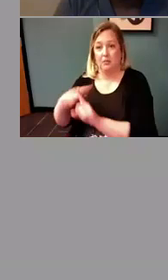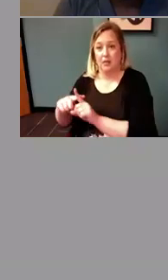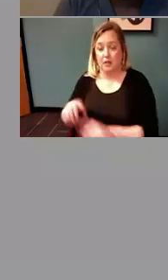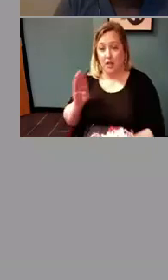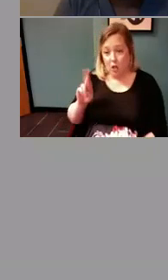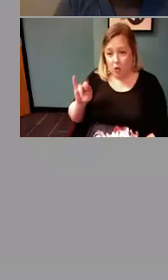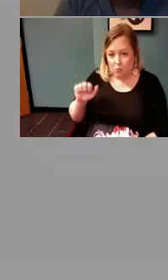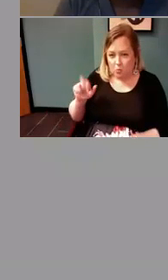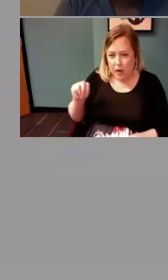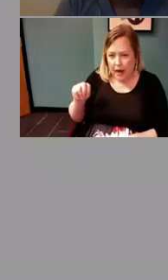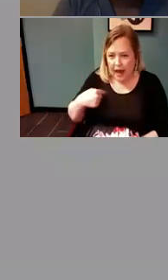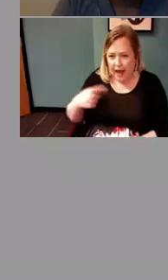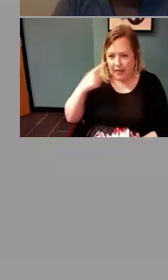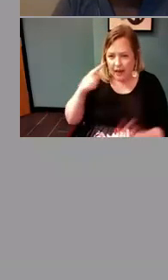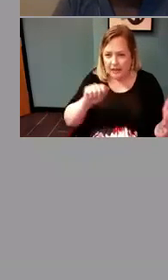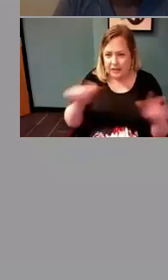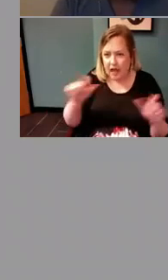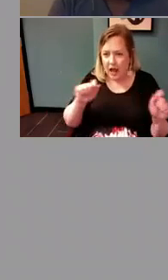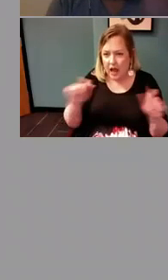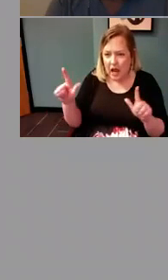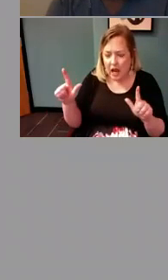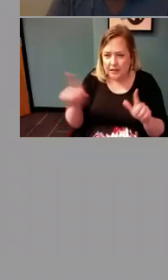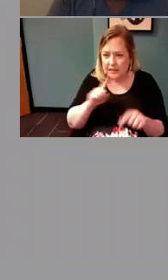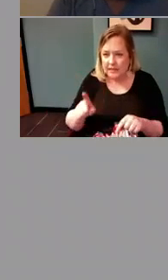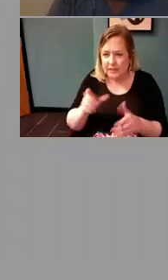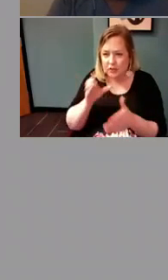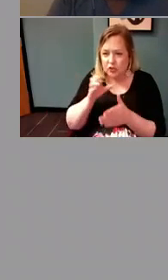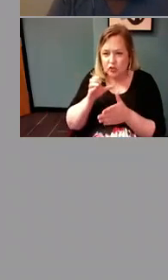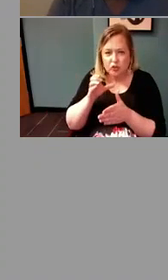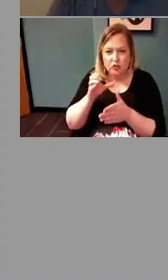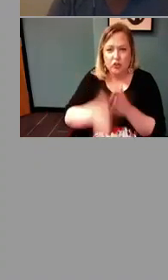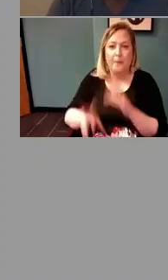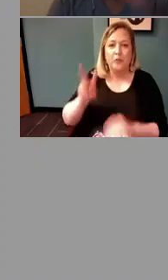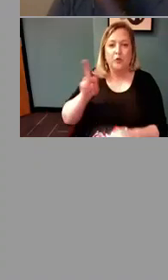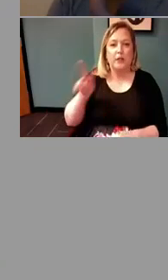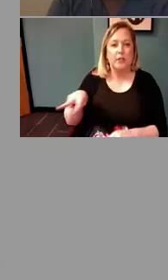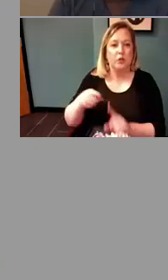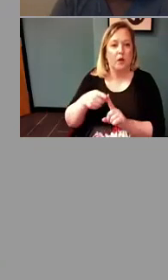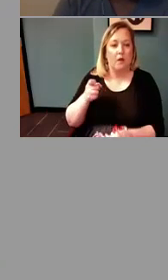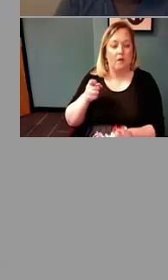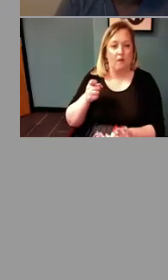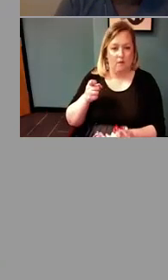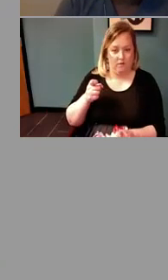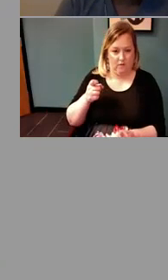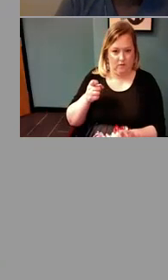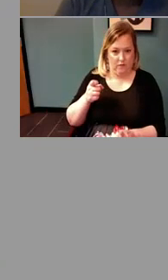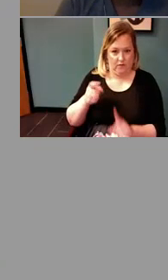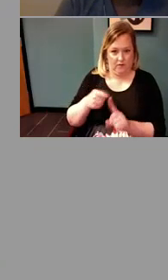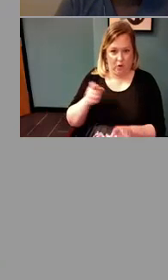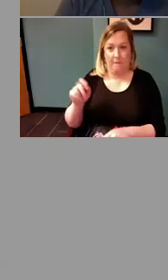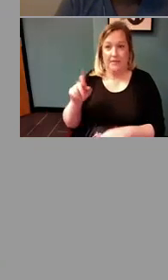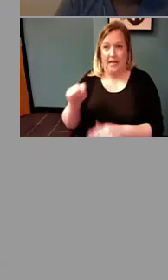for, let's see, it is chapter 22 from the Corman book, and it is chapter 3 from the reference book. Yes.